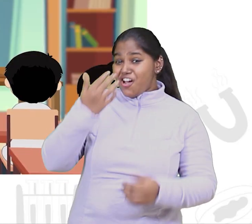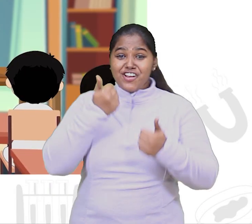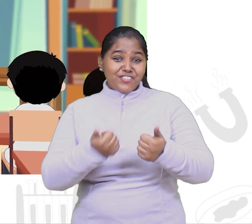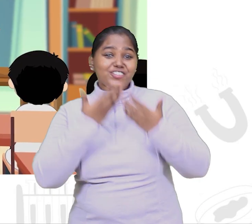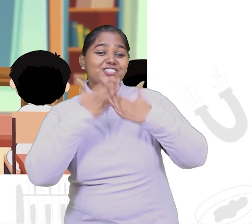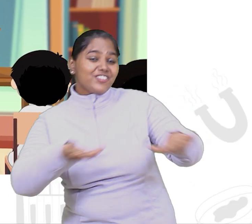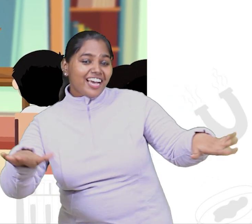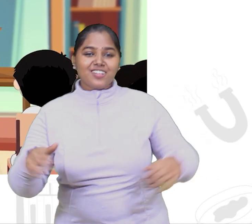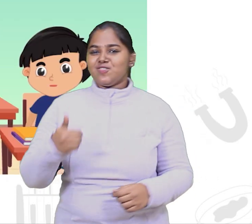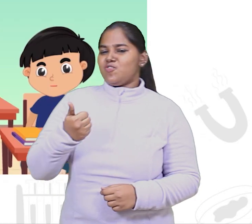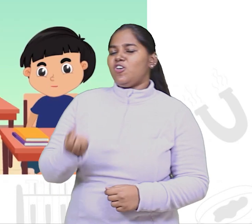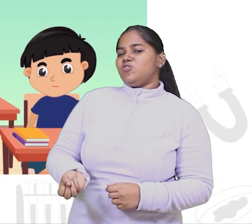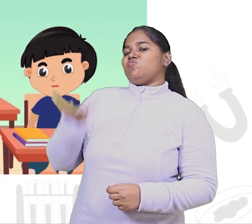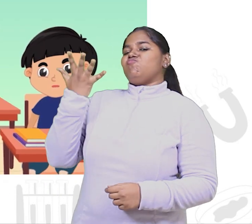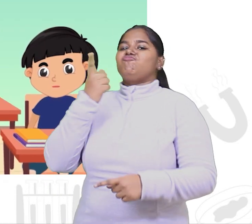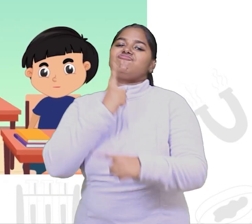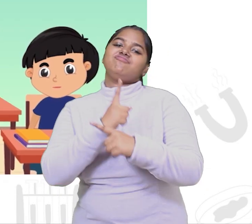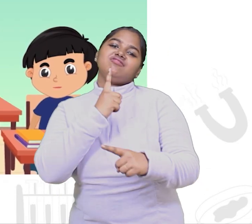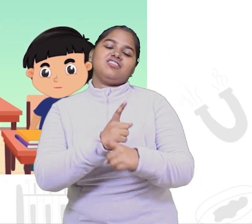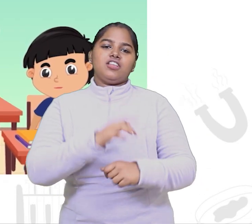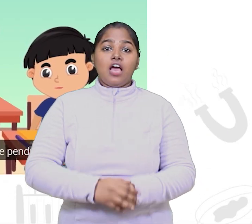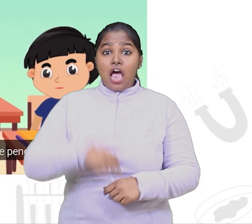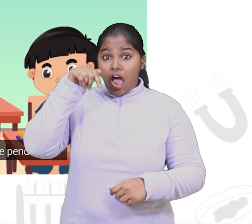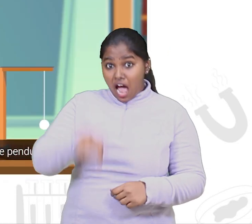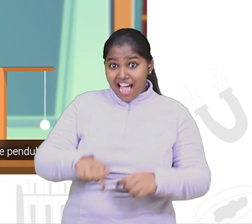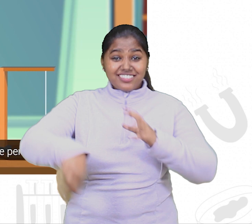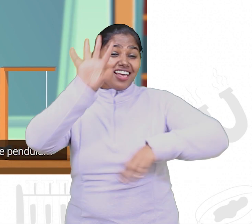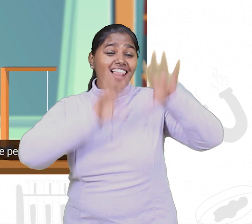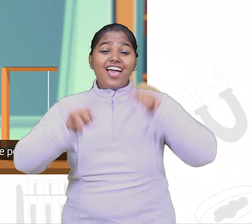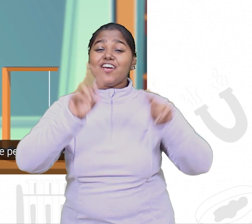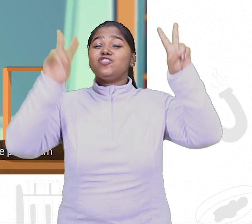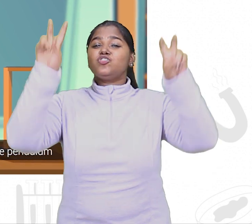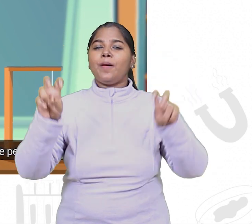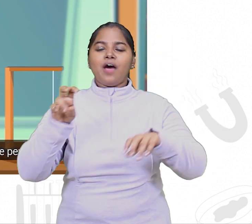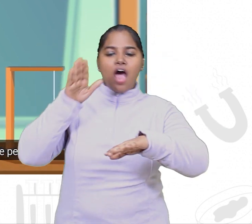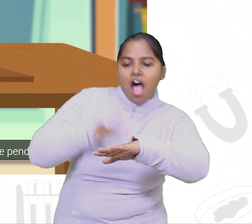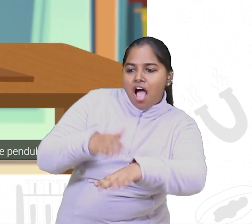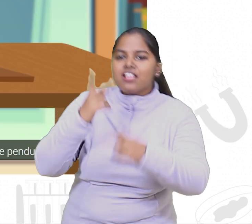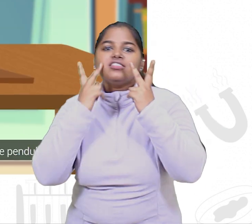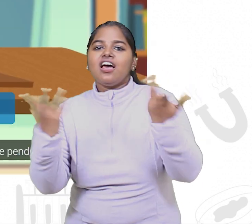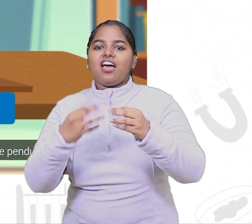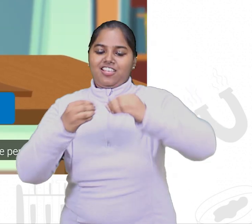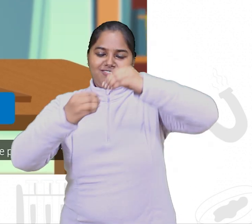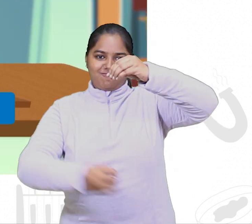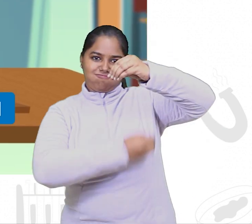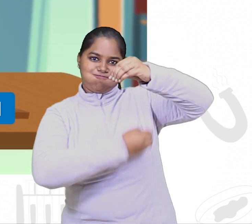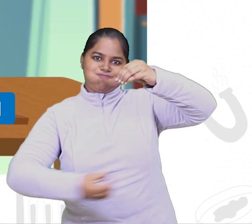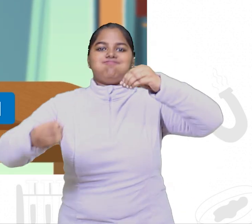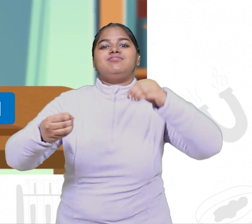Good morning, students. Good morning, teacher. Today we are going to learn and experience a simple